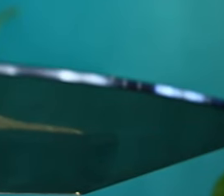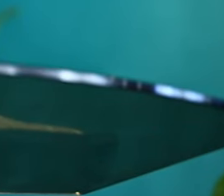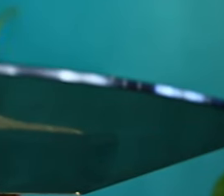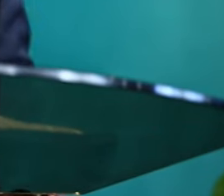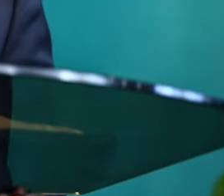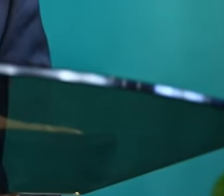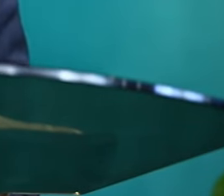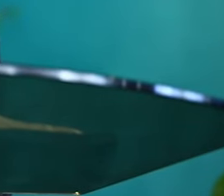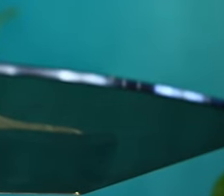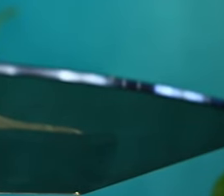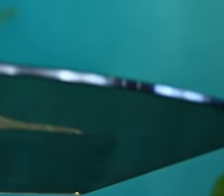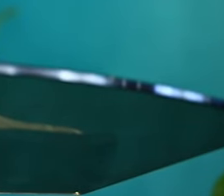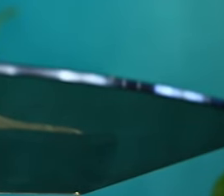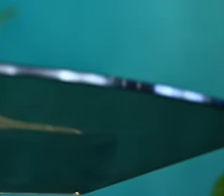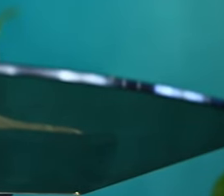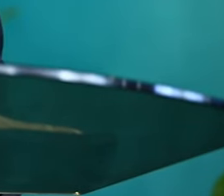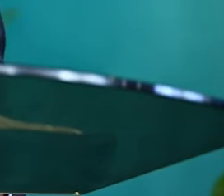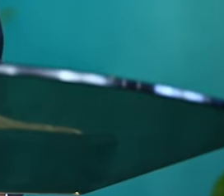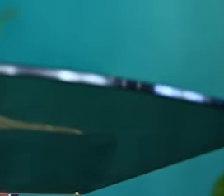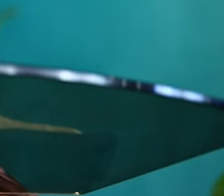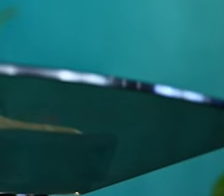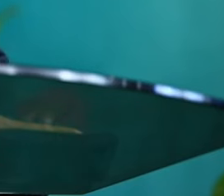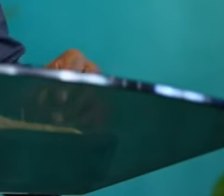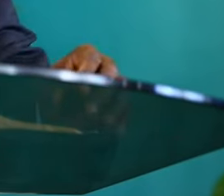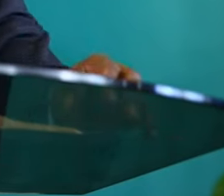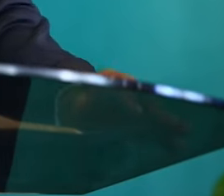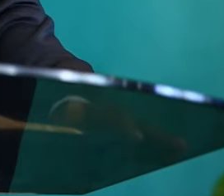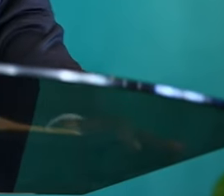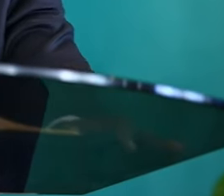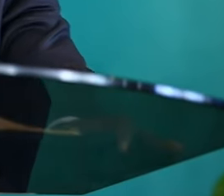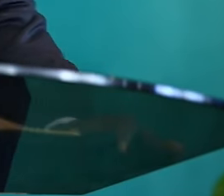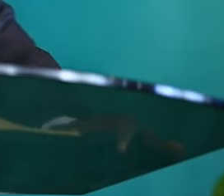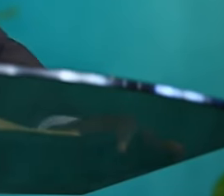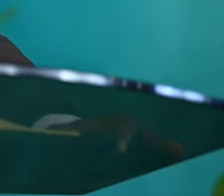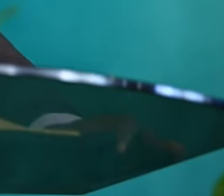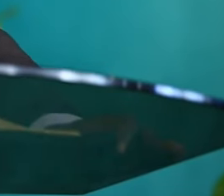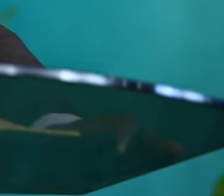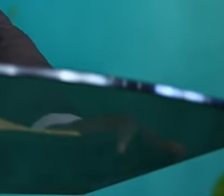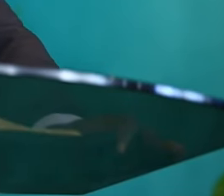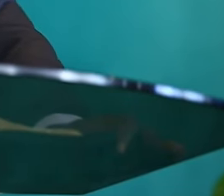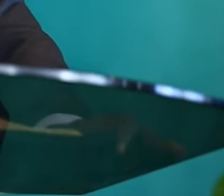man, I remember this story about